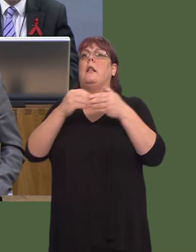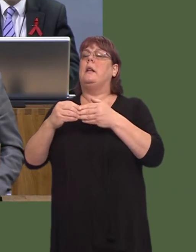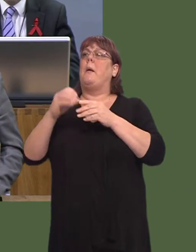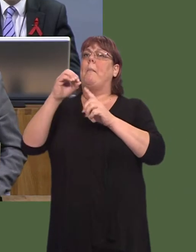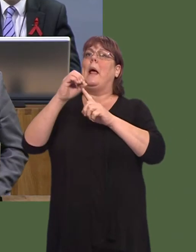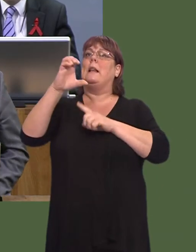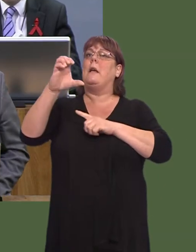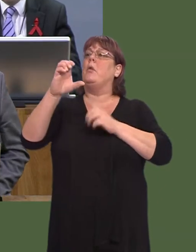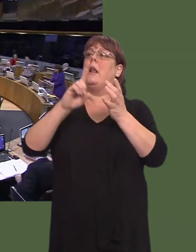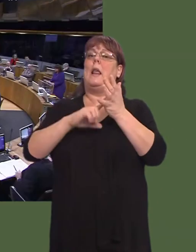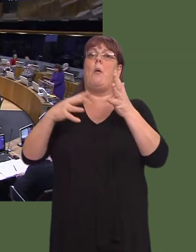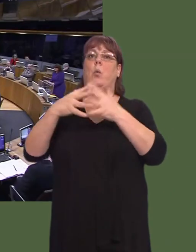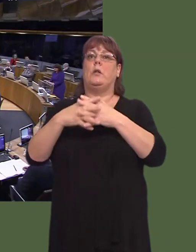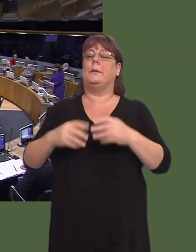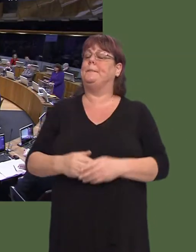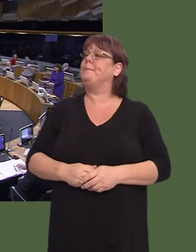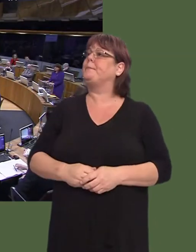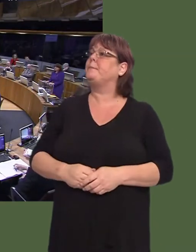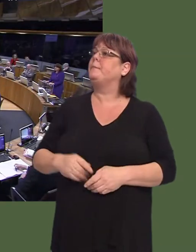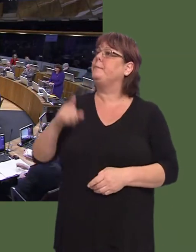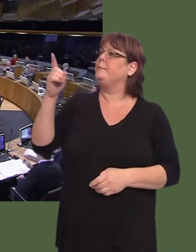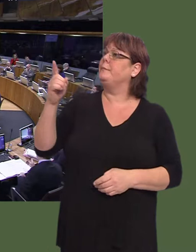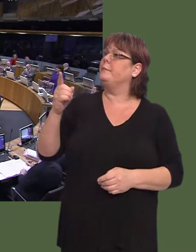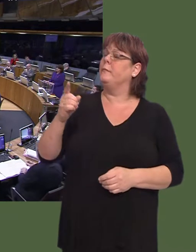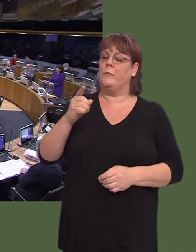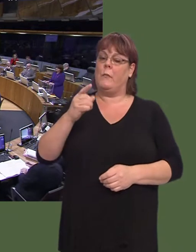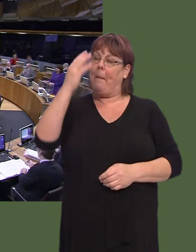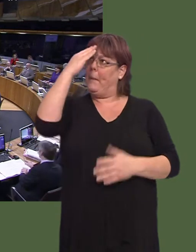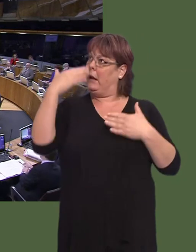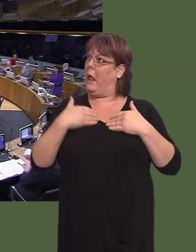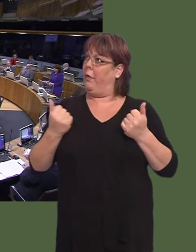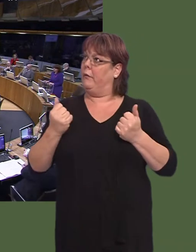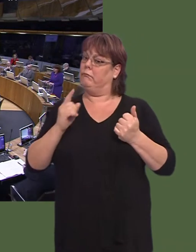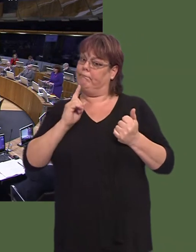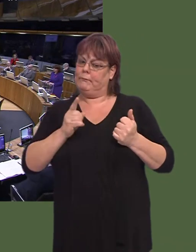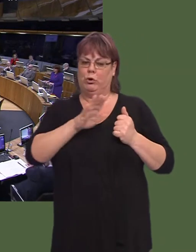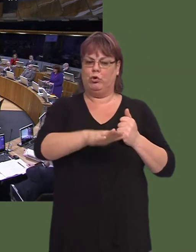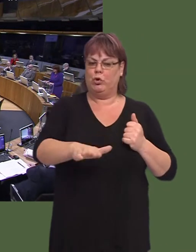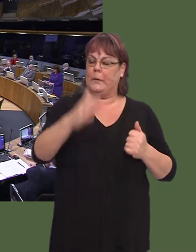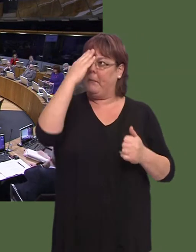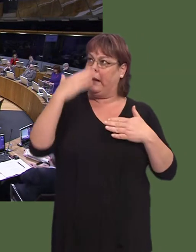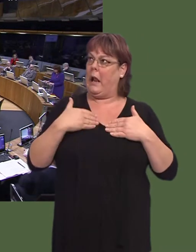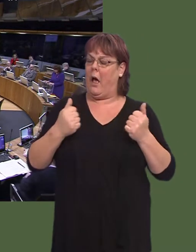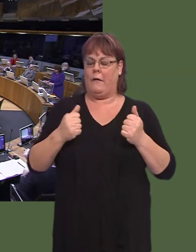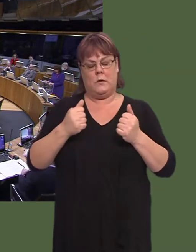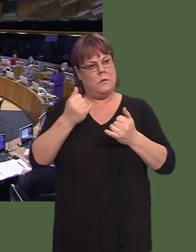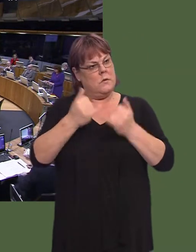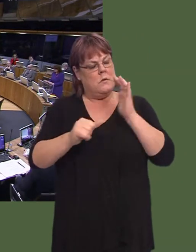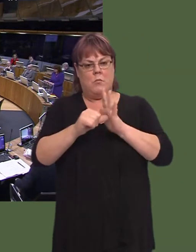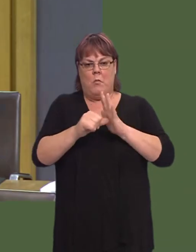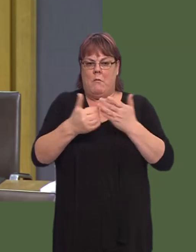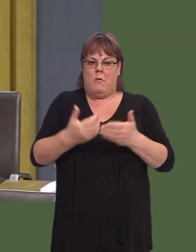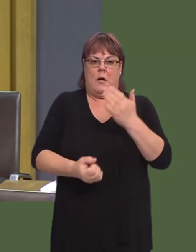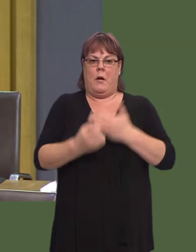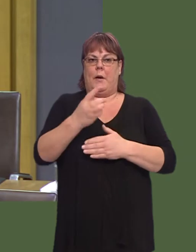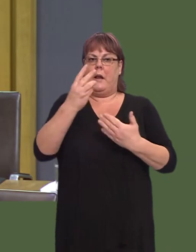Wood. Diolch, Llywydd. First Minister, mental health and children's mental health is one of the biggest issues facing Wales at the moment.